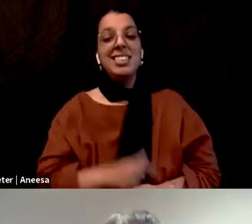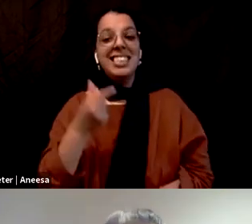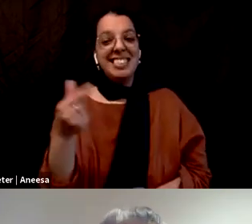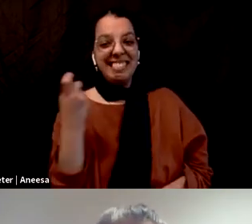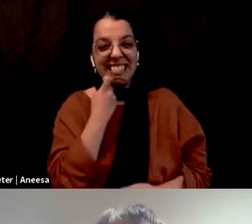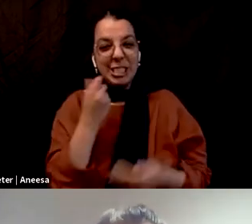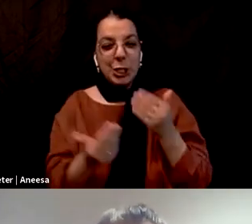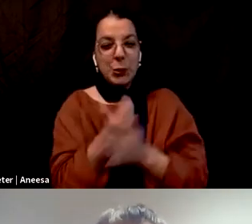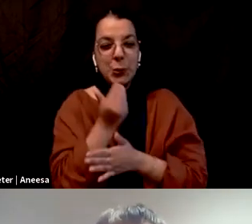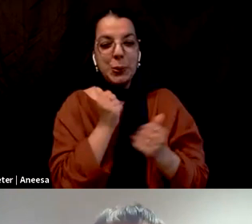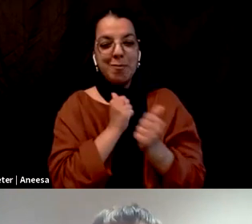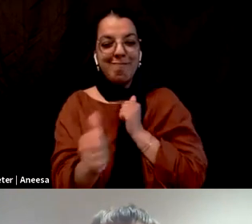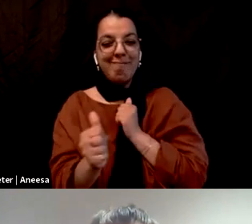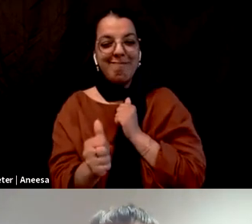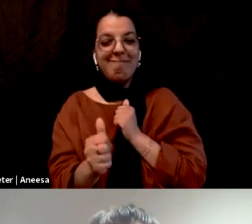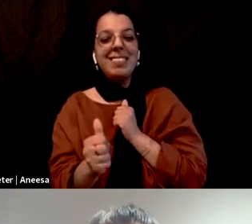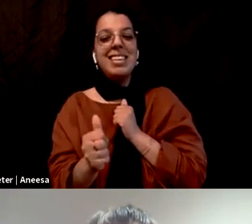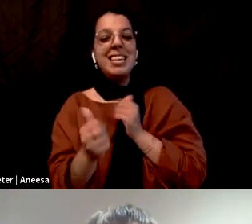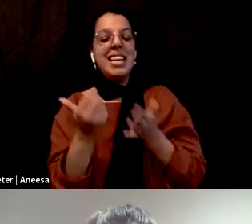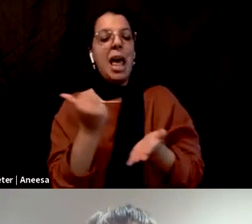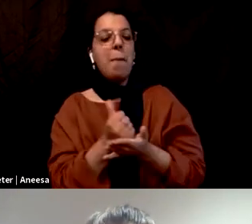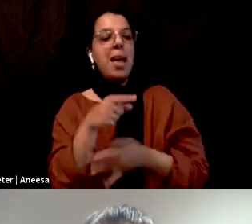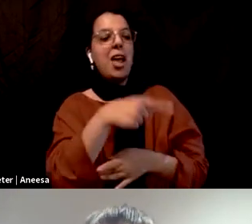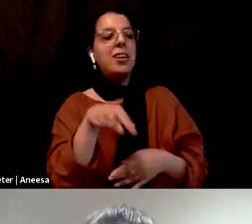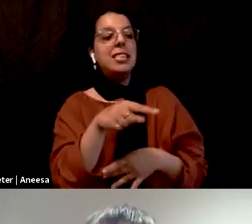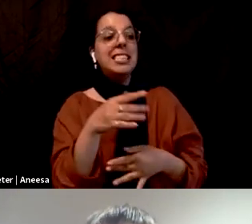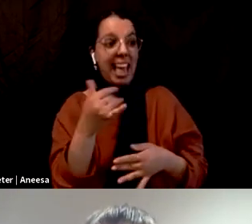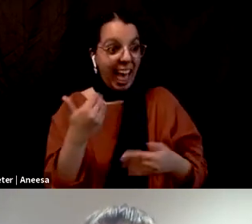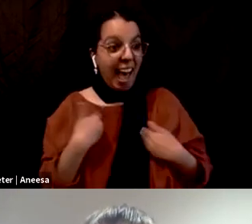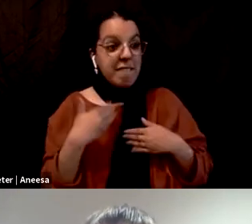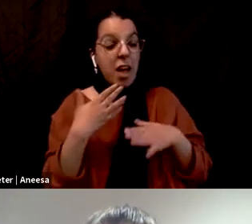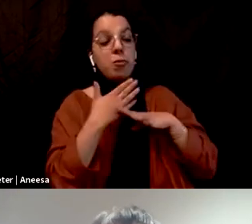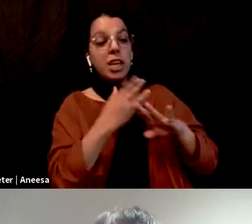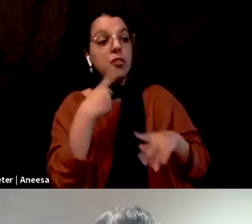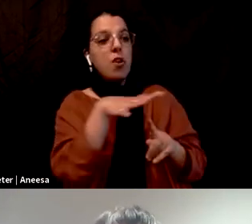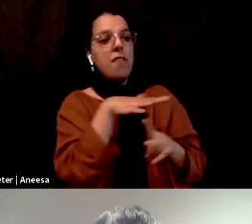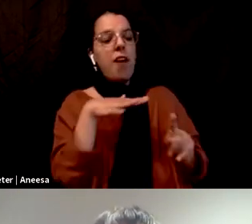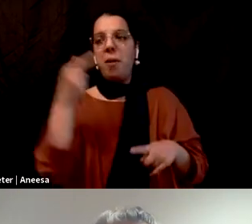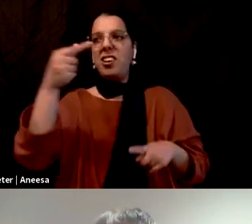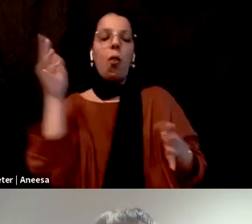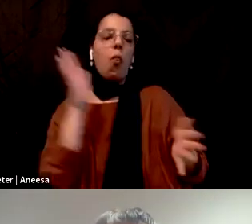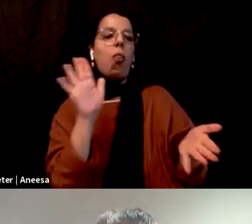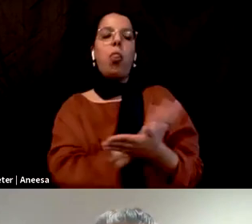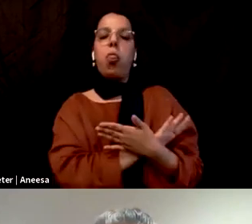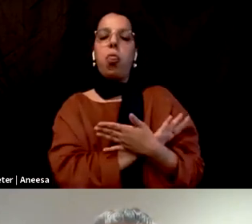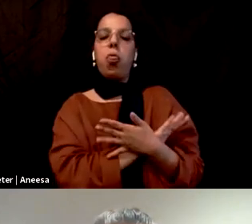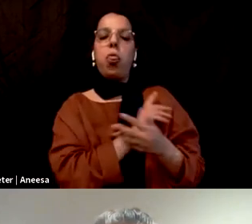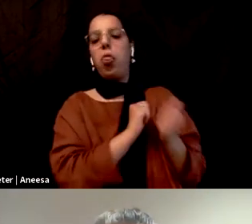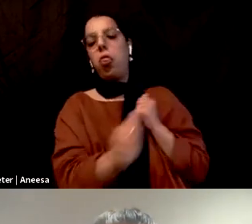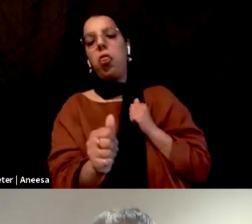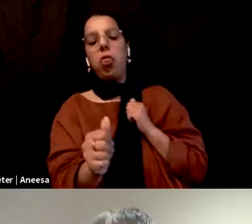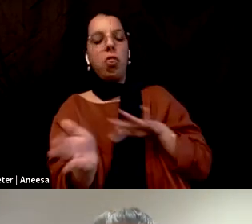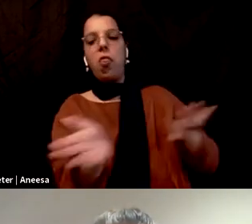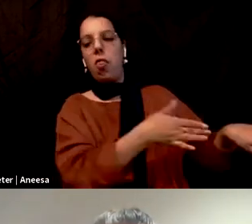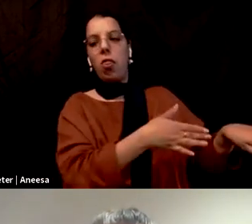makes it easier for them to gut environmental approvals processes. And so I just